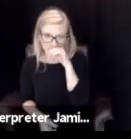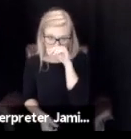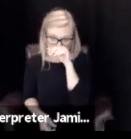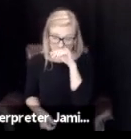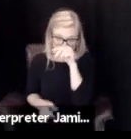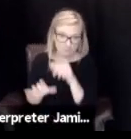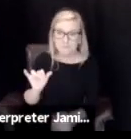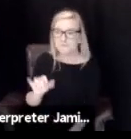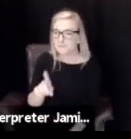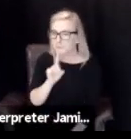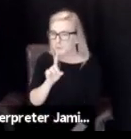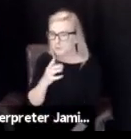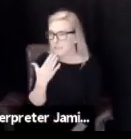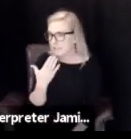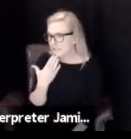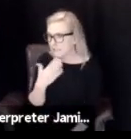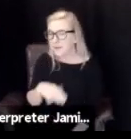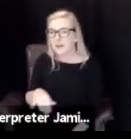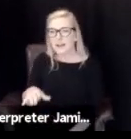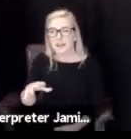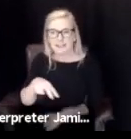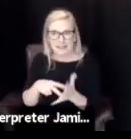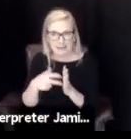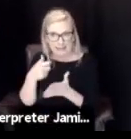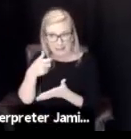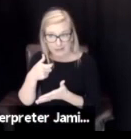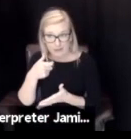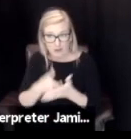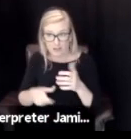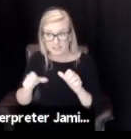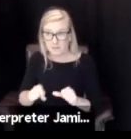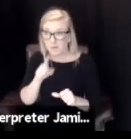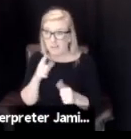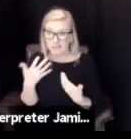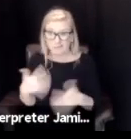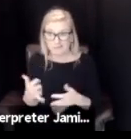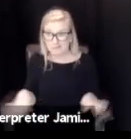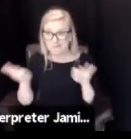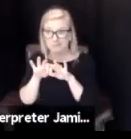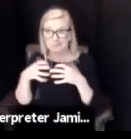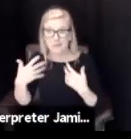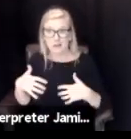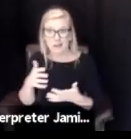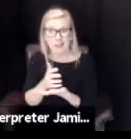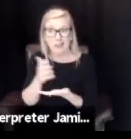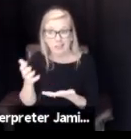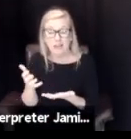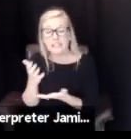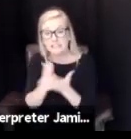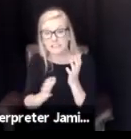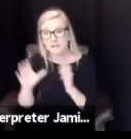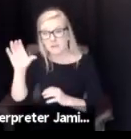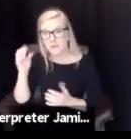Sure. Thanks, China. Well, I mean, the costs can be quite significant, and some companies may not survive